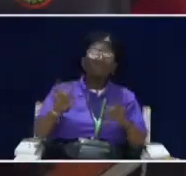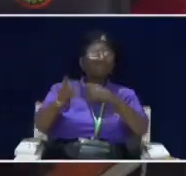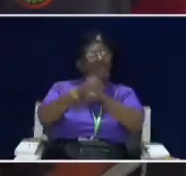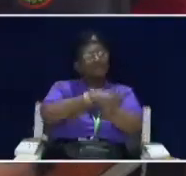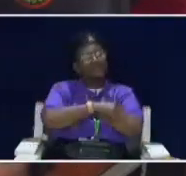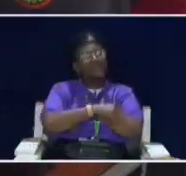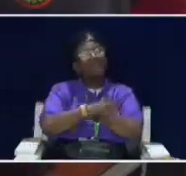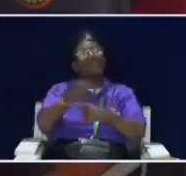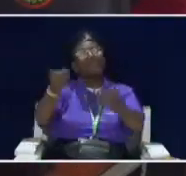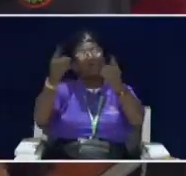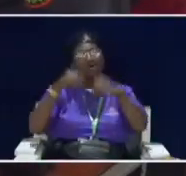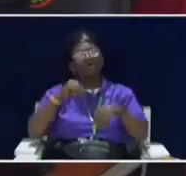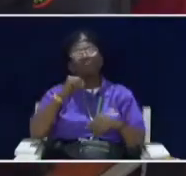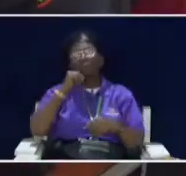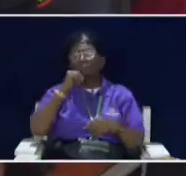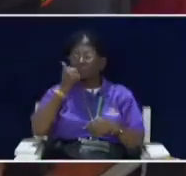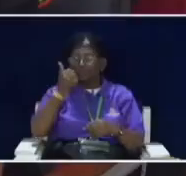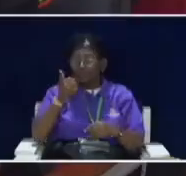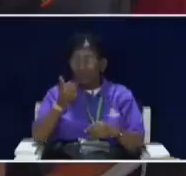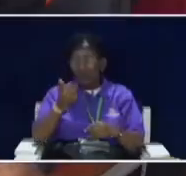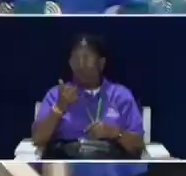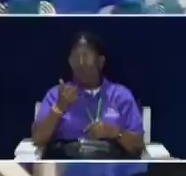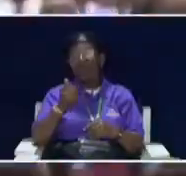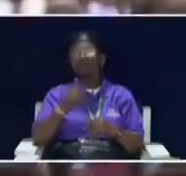will say?